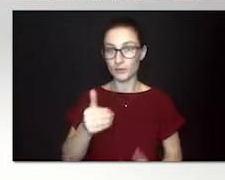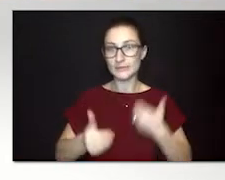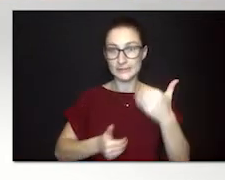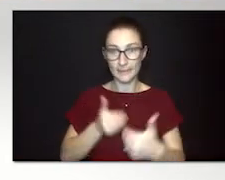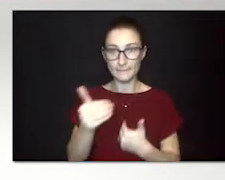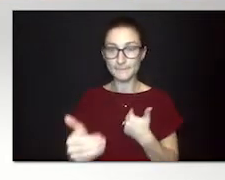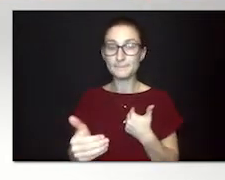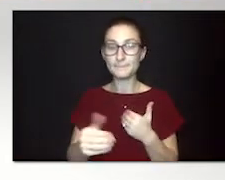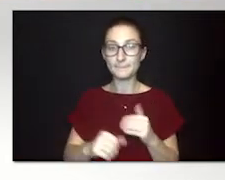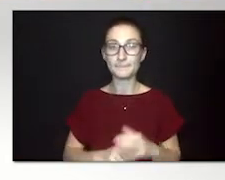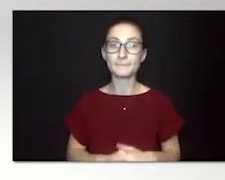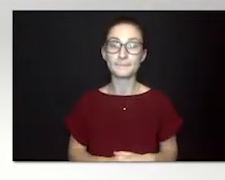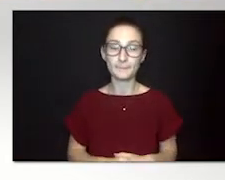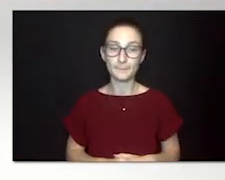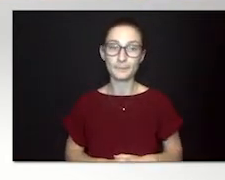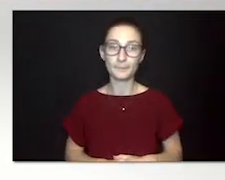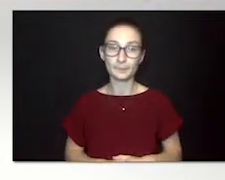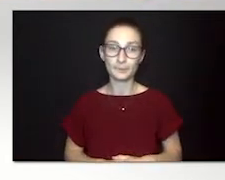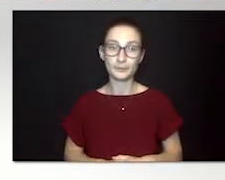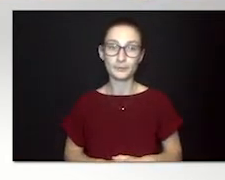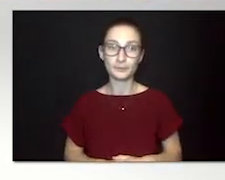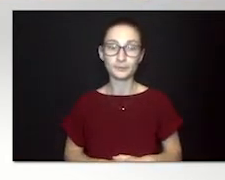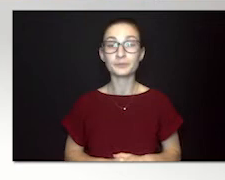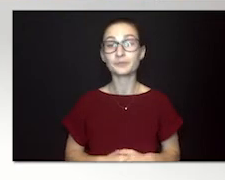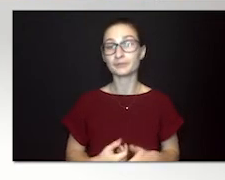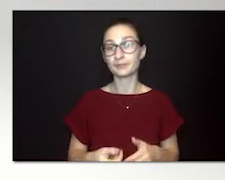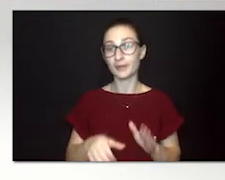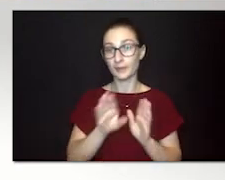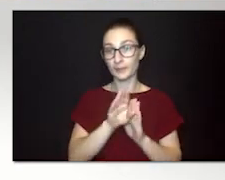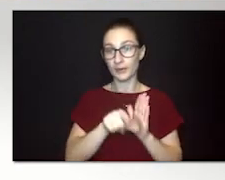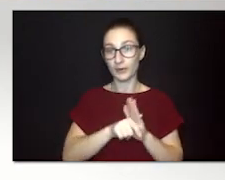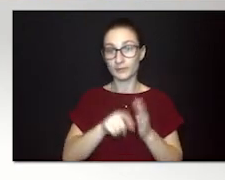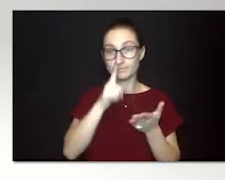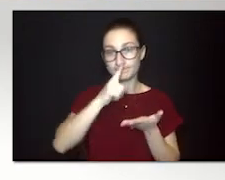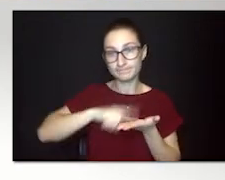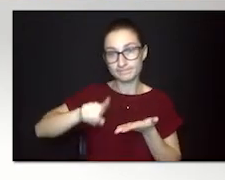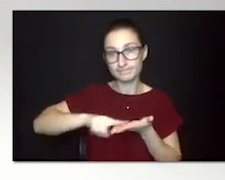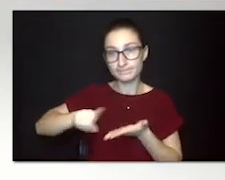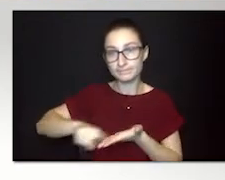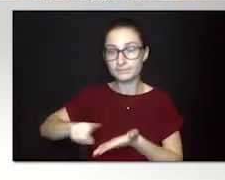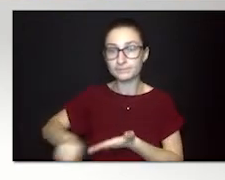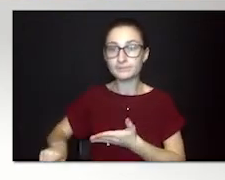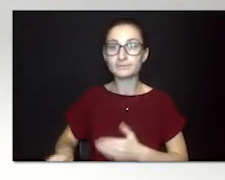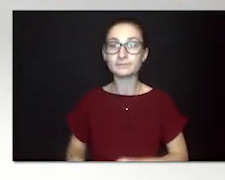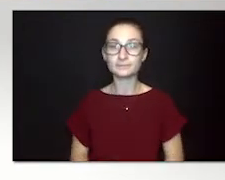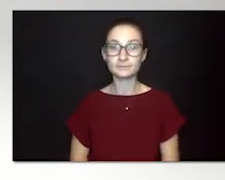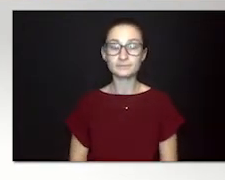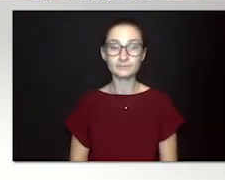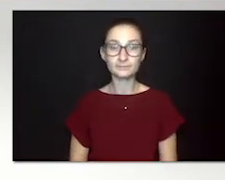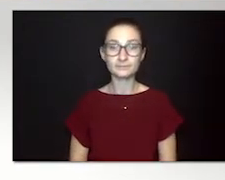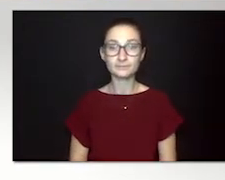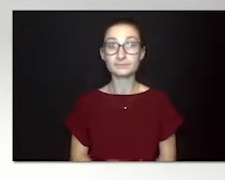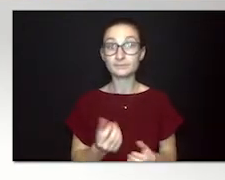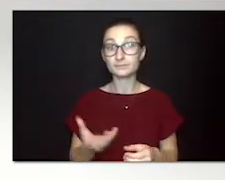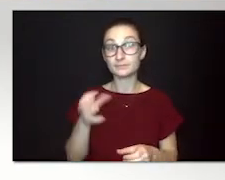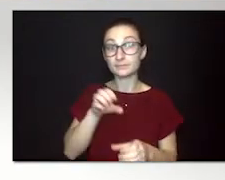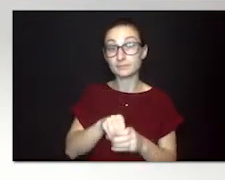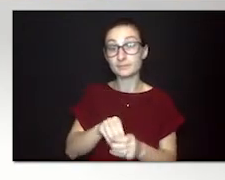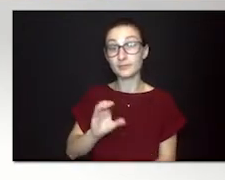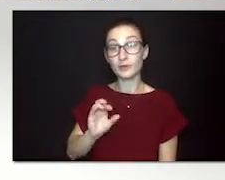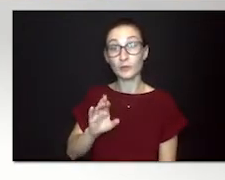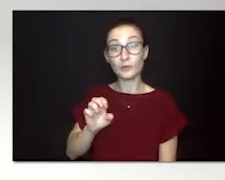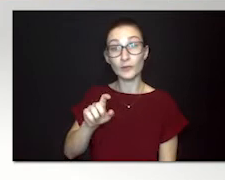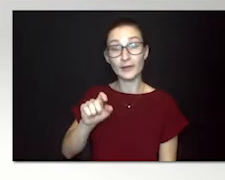Okay, so another step that the proposed guardians have to go through is a background investigation. So that consists of